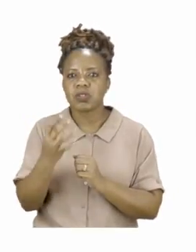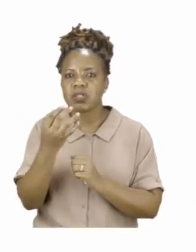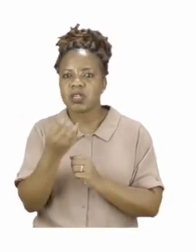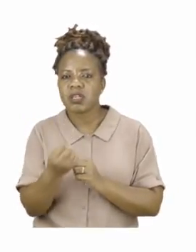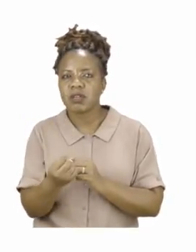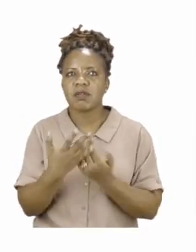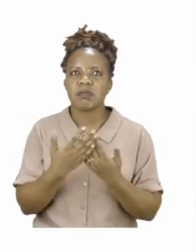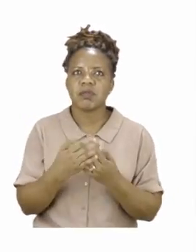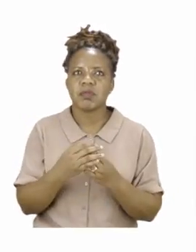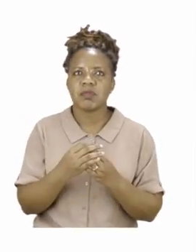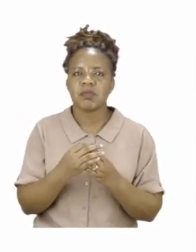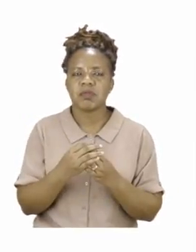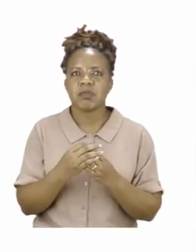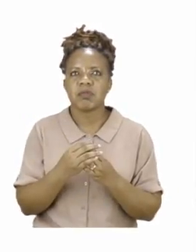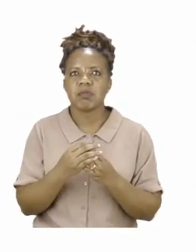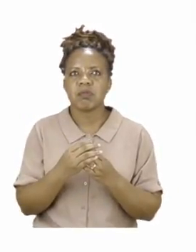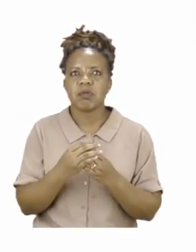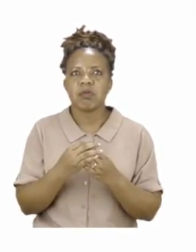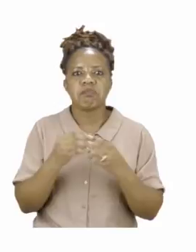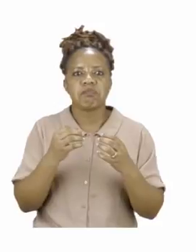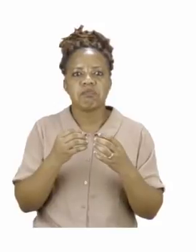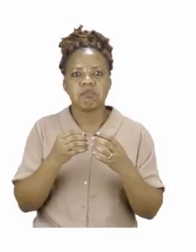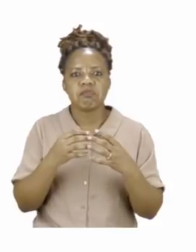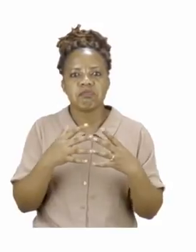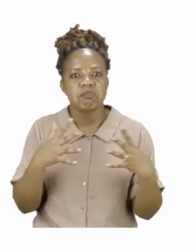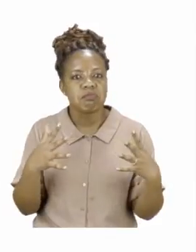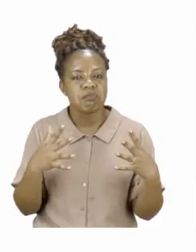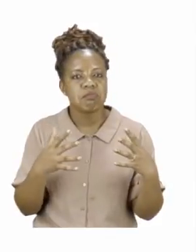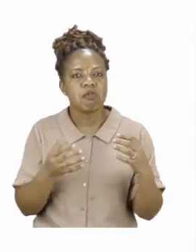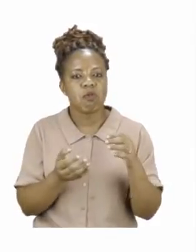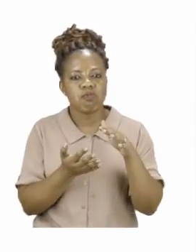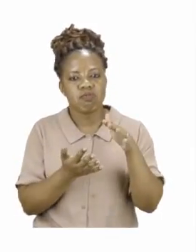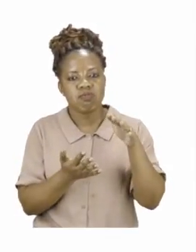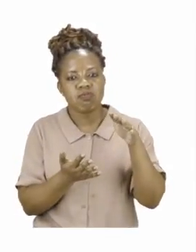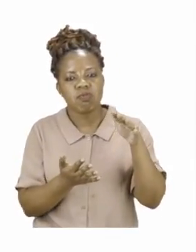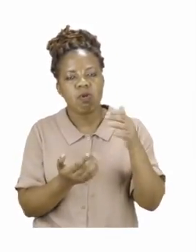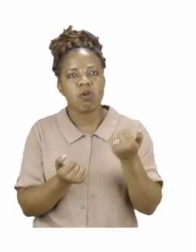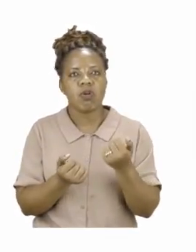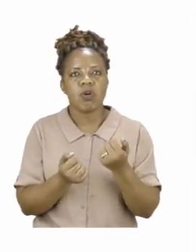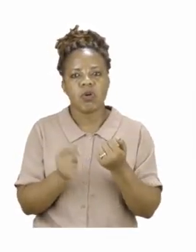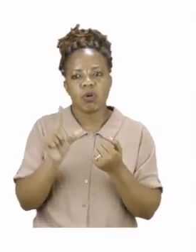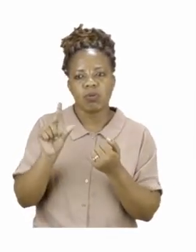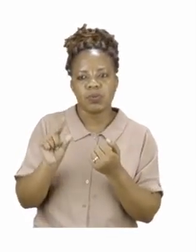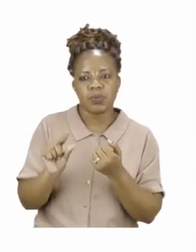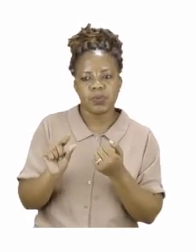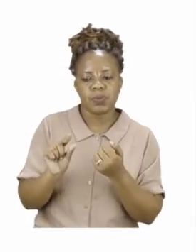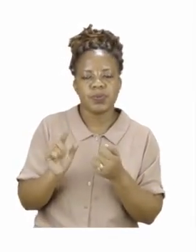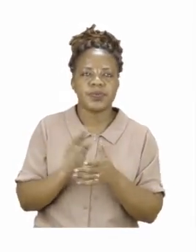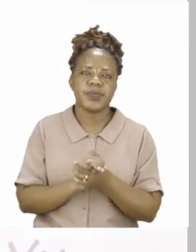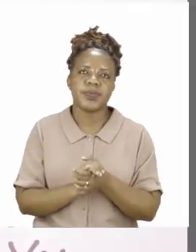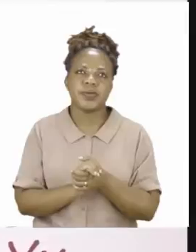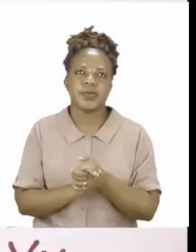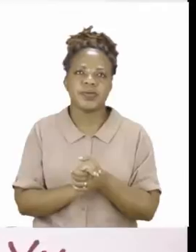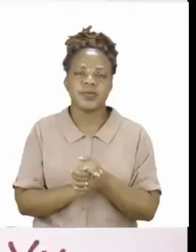one is more or less than the other. Let's do an example on the